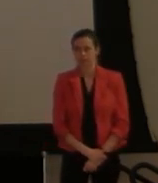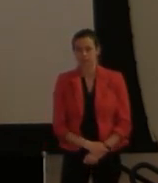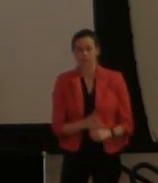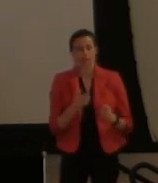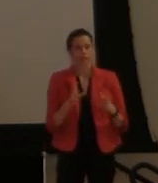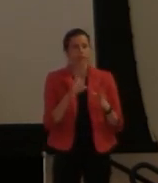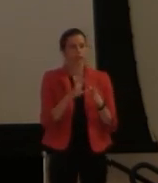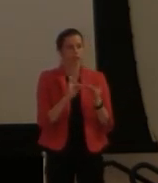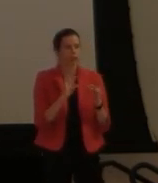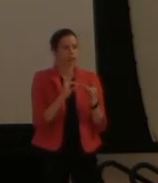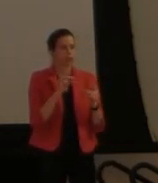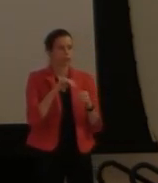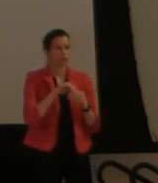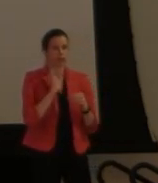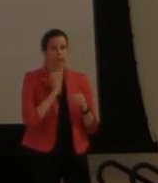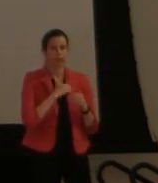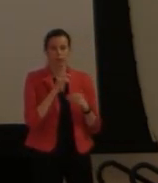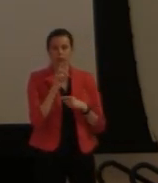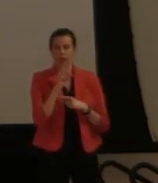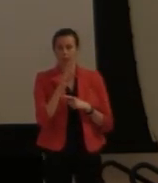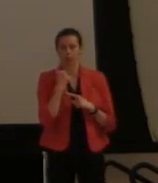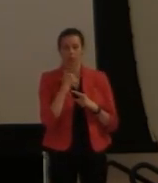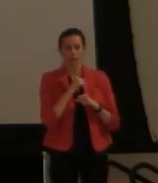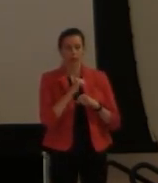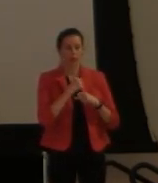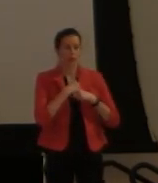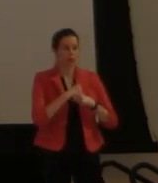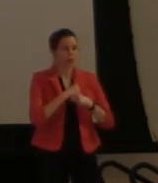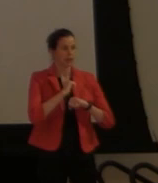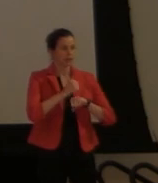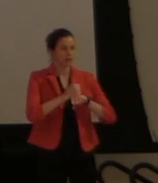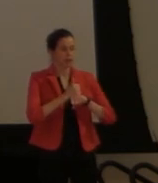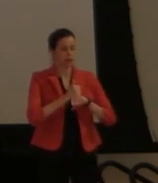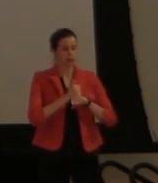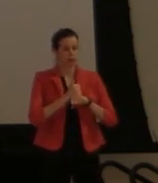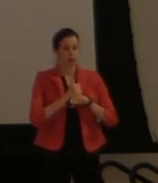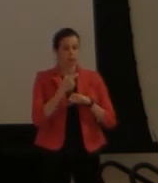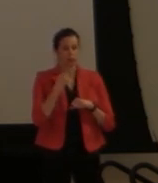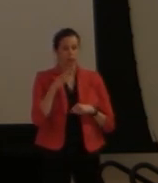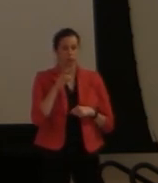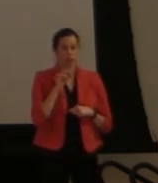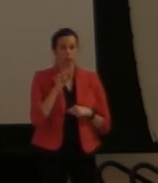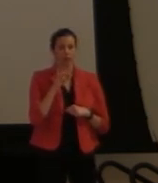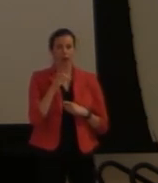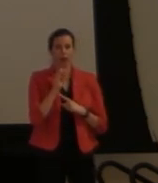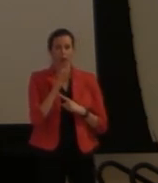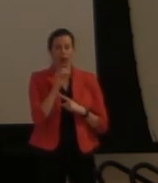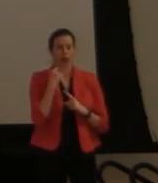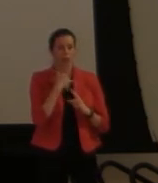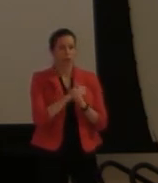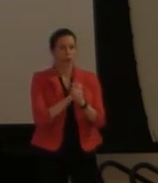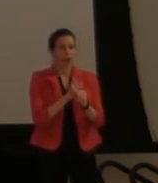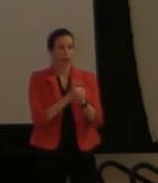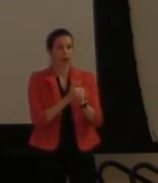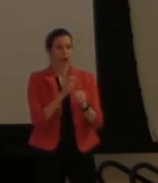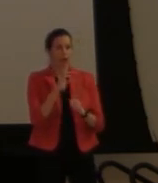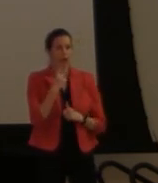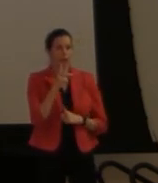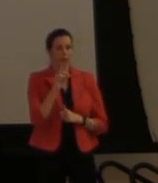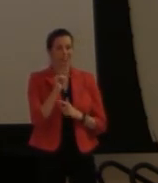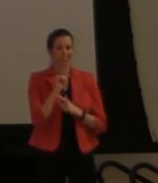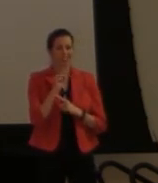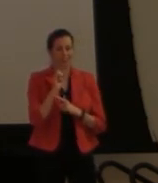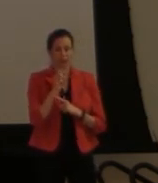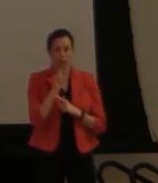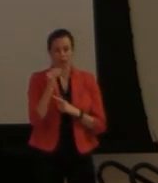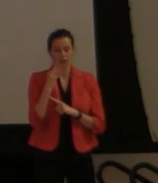value dashboard, we created a set of equity profiles, and we've updated those profiles for the 2019 dashboard